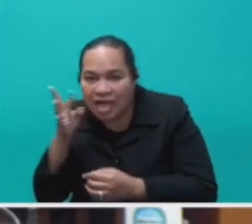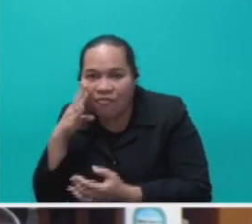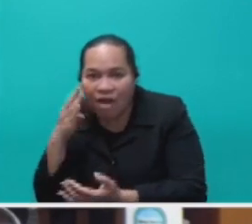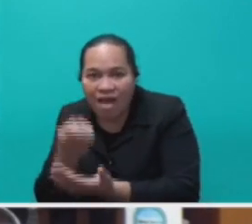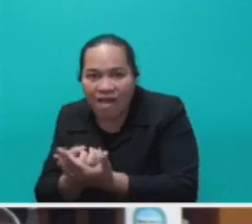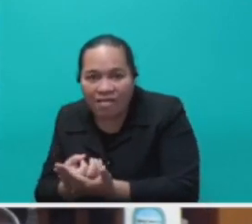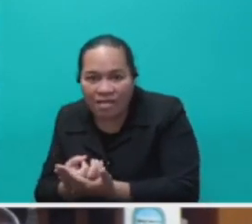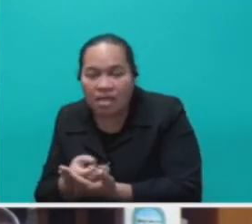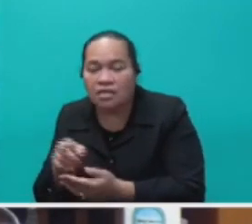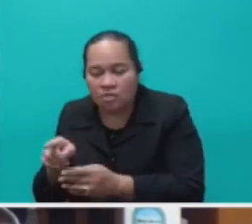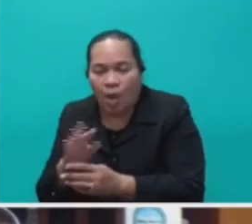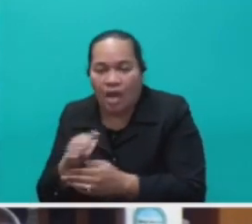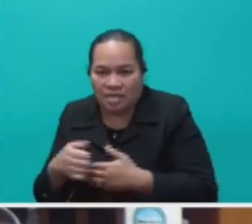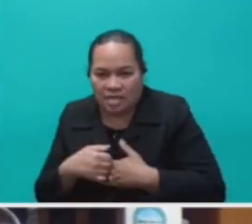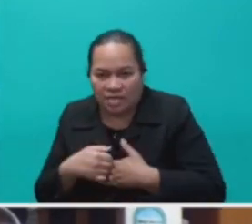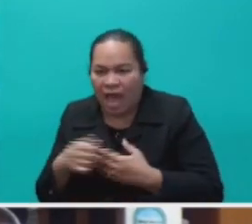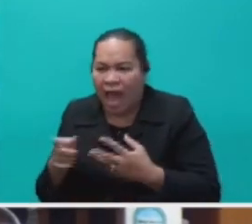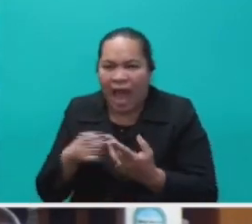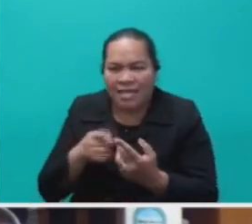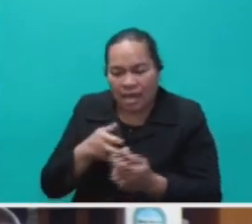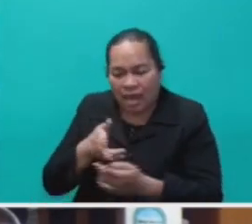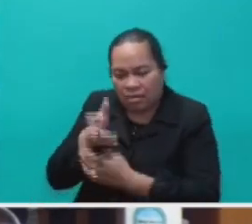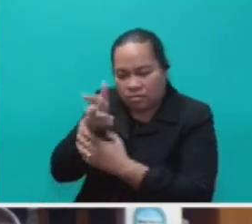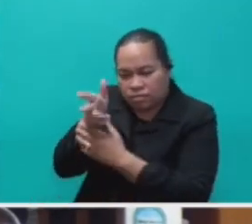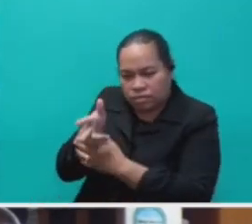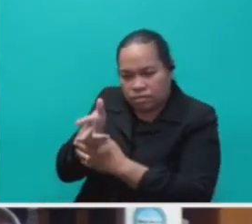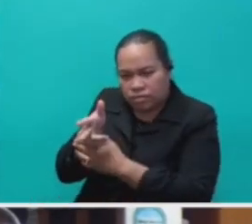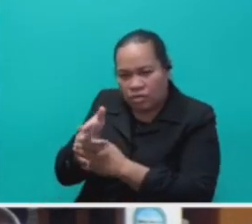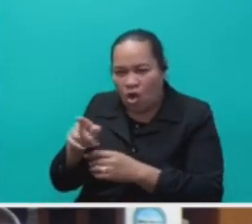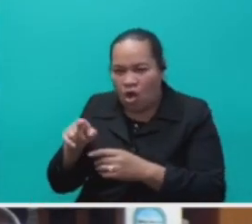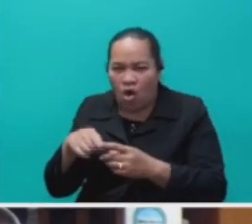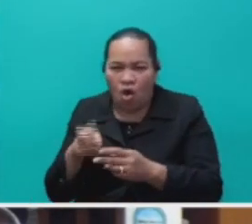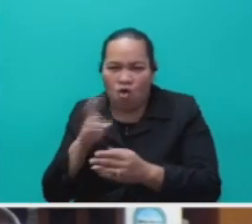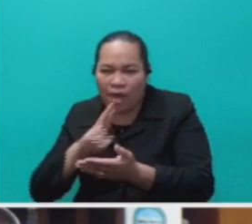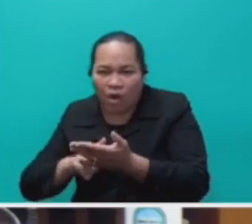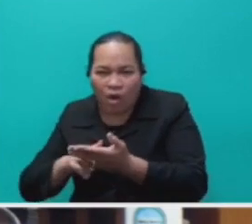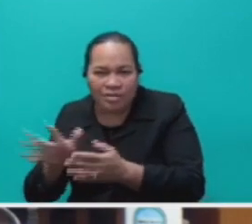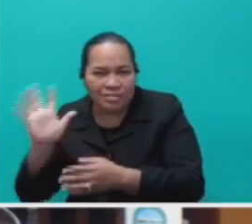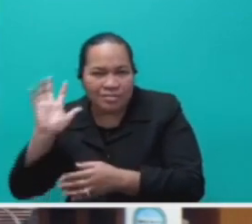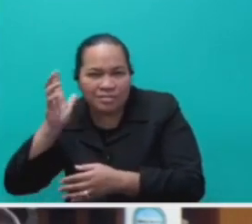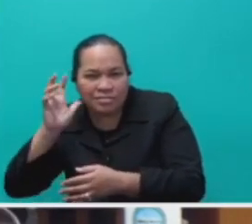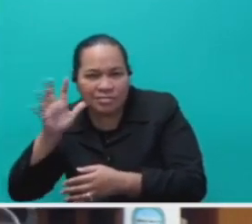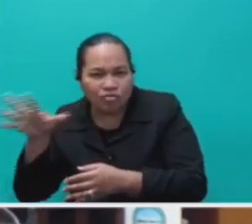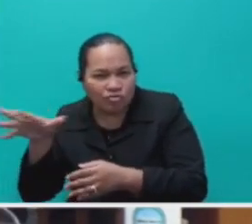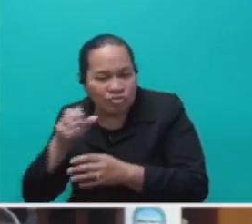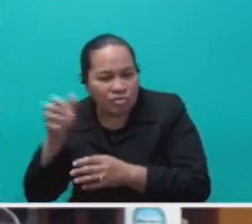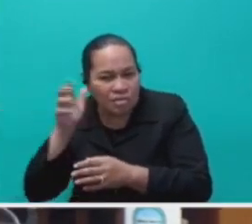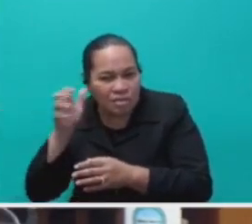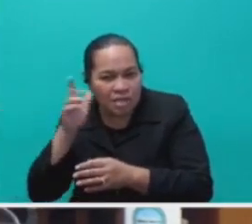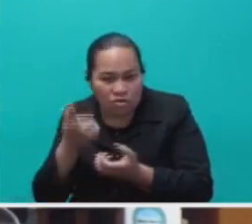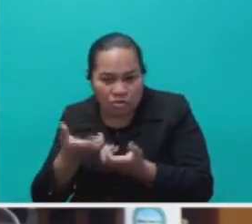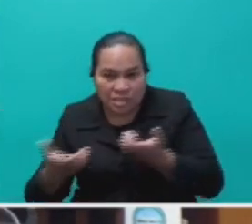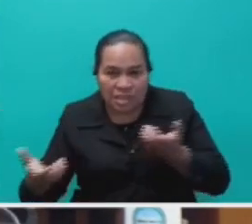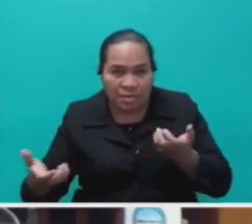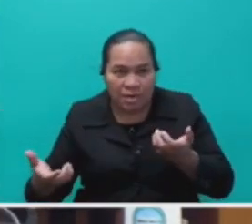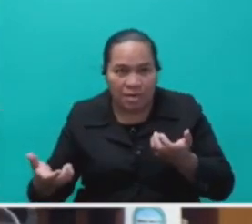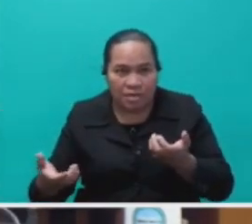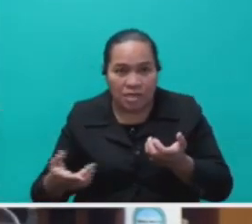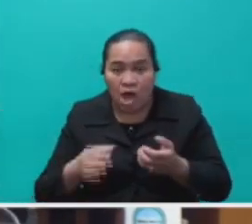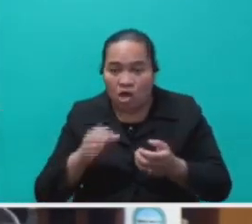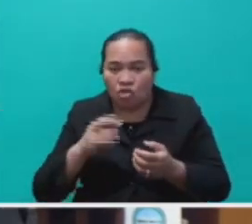like recordings in camera or proceedings in camera and separators to stop the line of sight